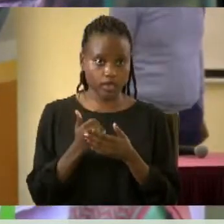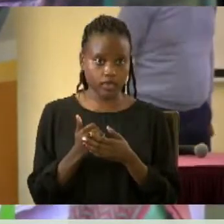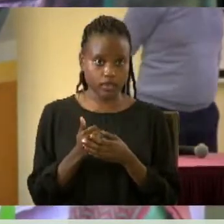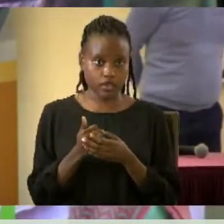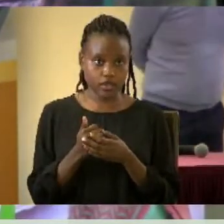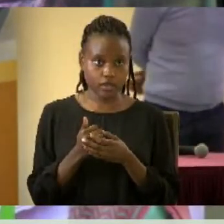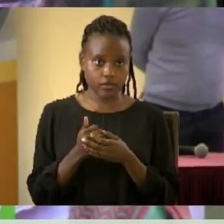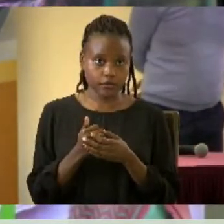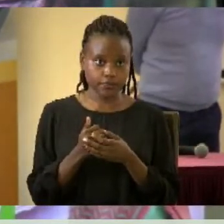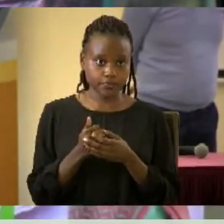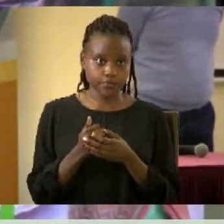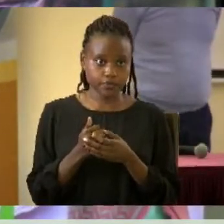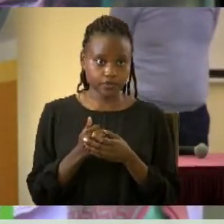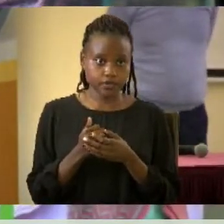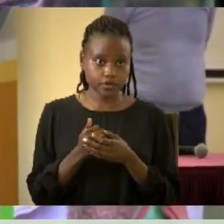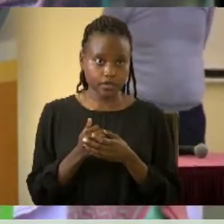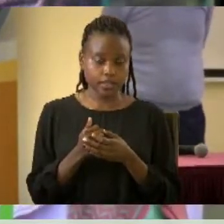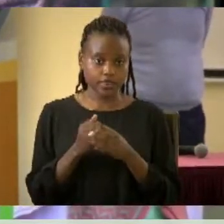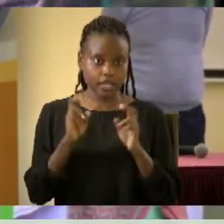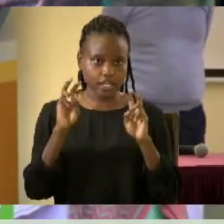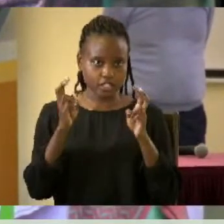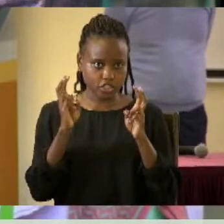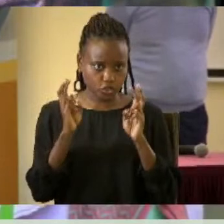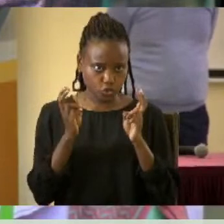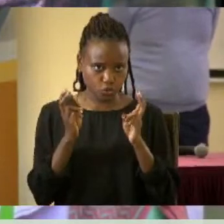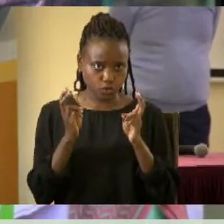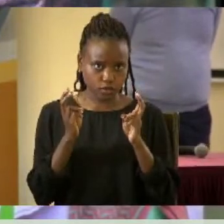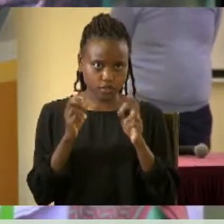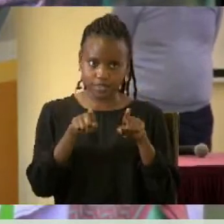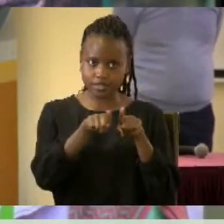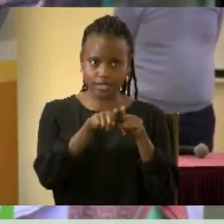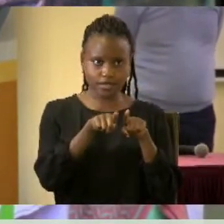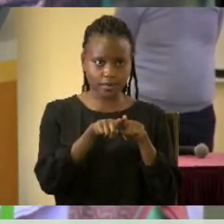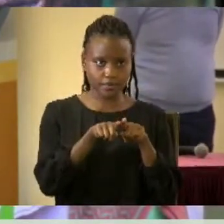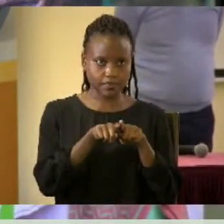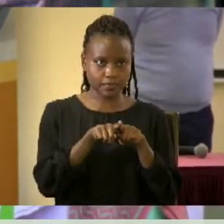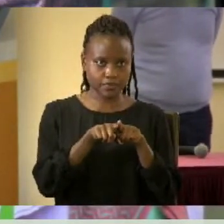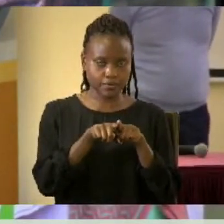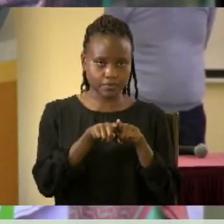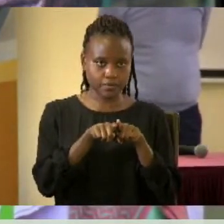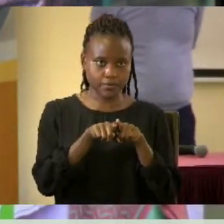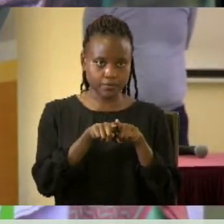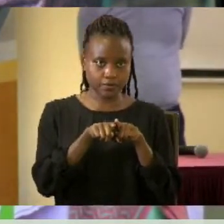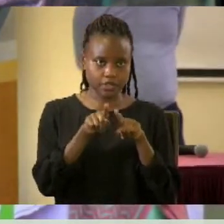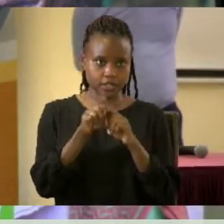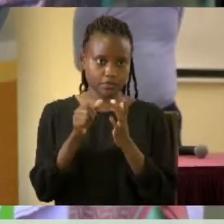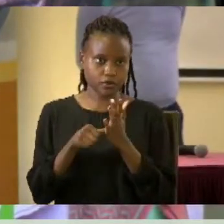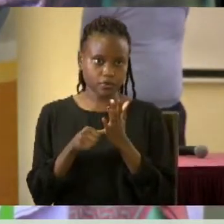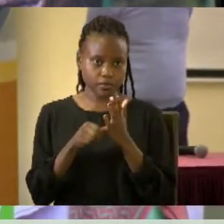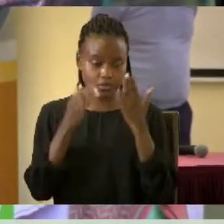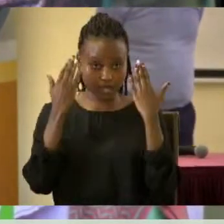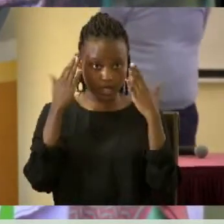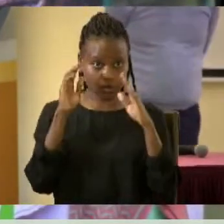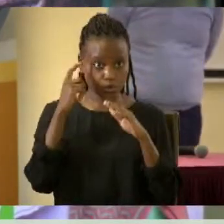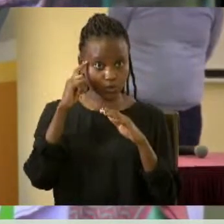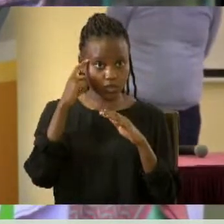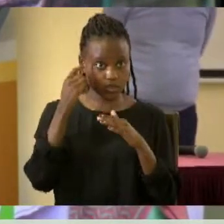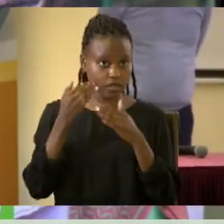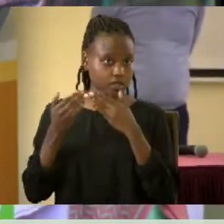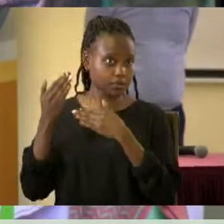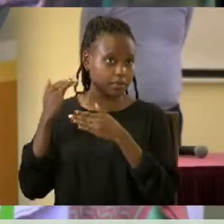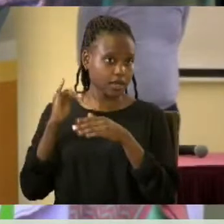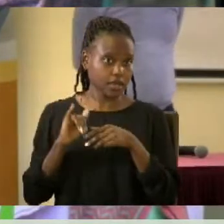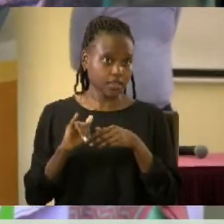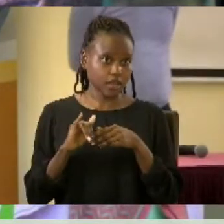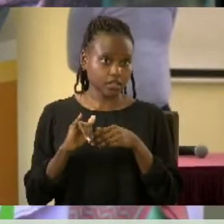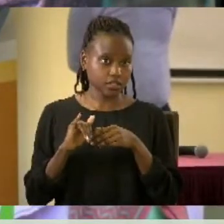the severity of the penalty is the same. I don't know the thinking behind it, because this has